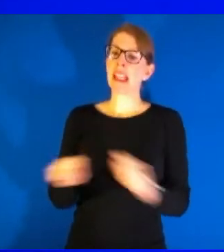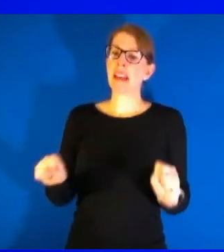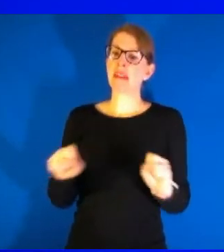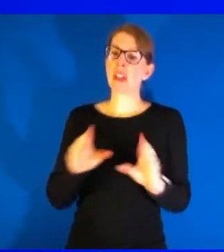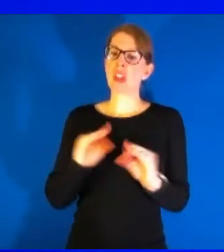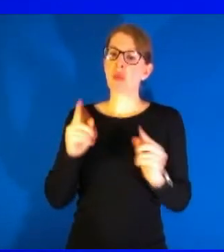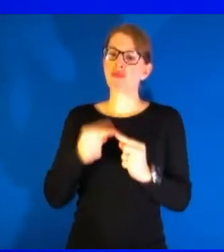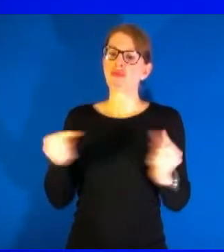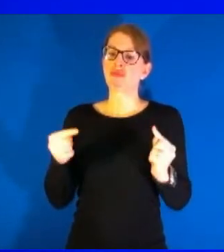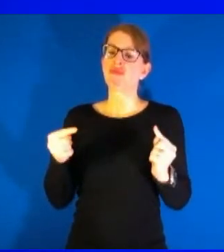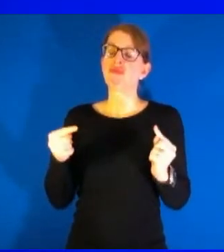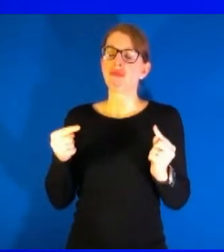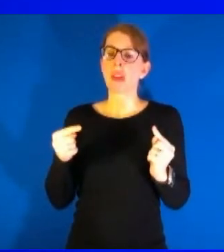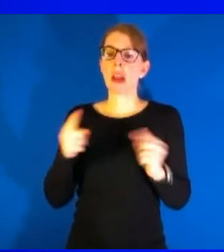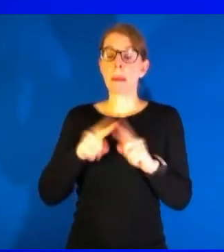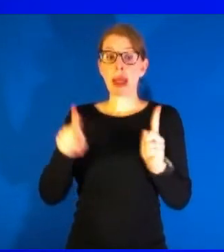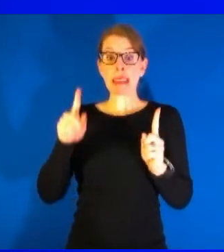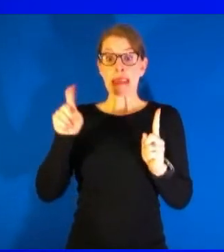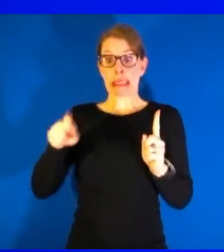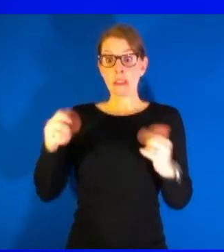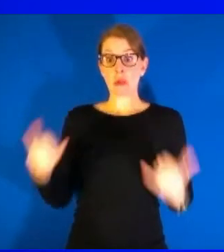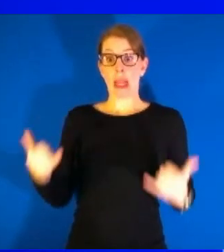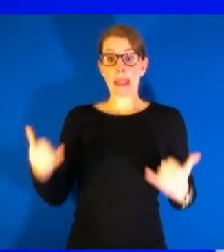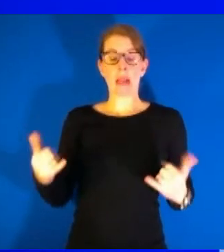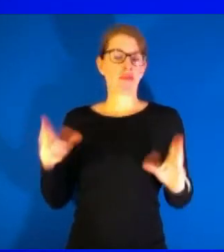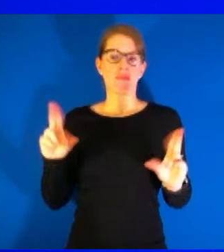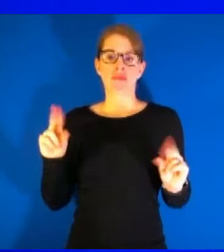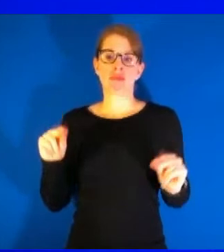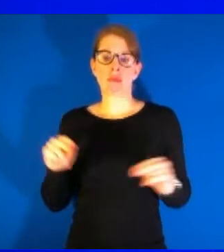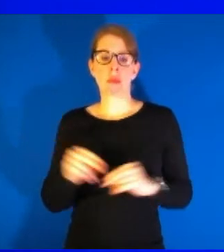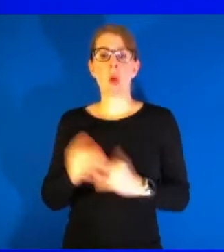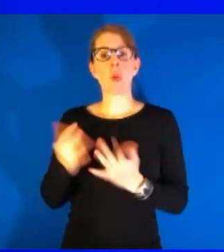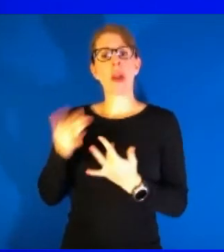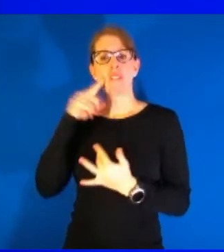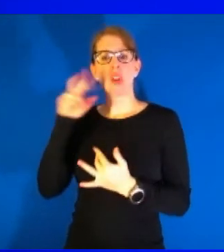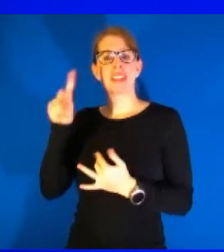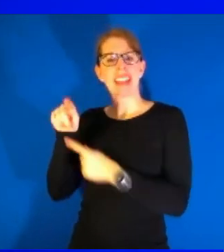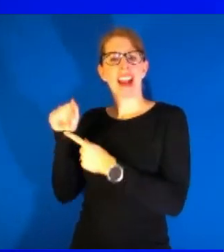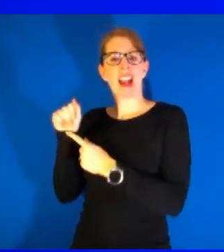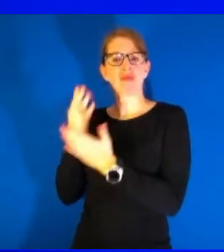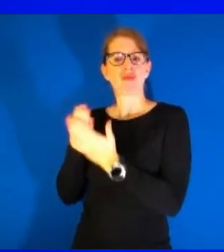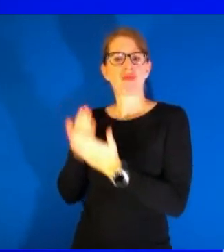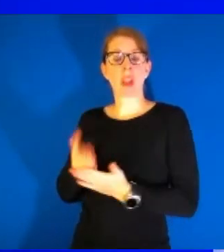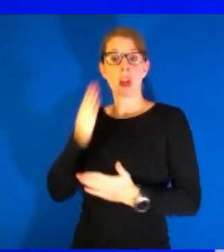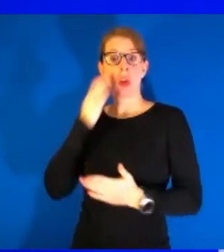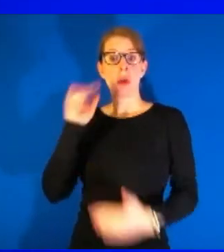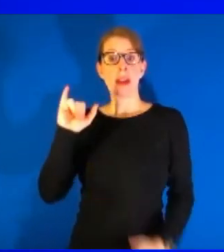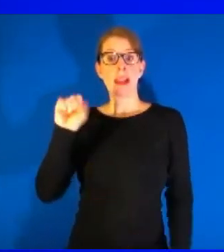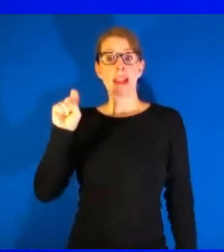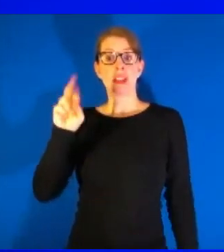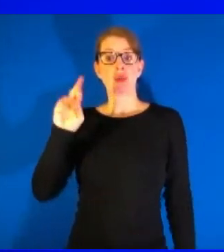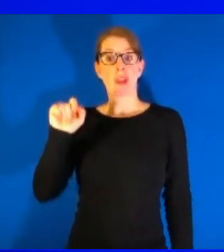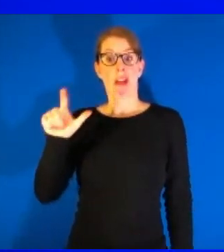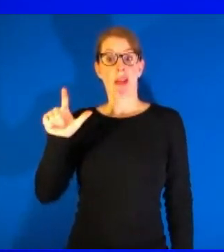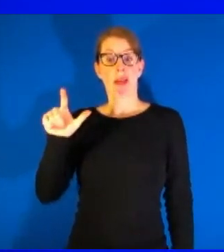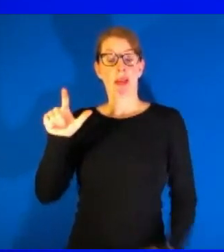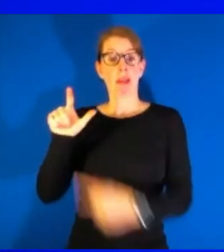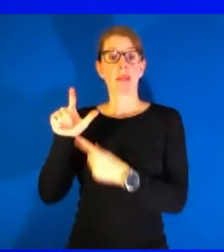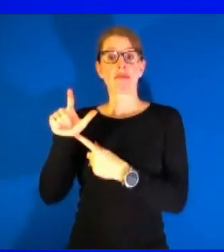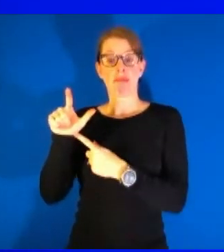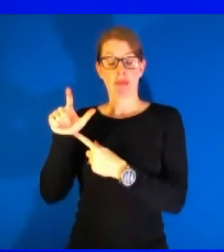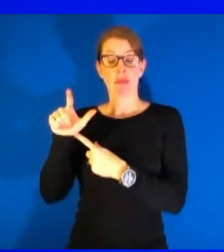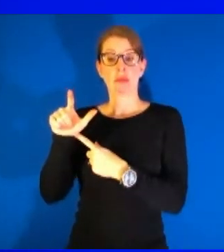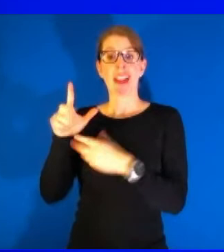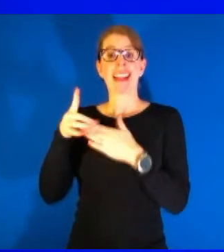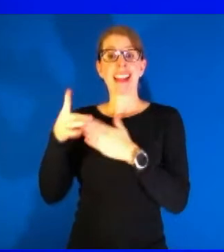think you need to right now. We'll certainly wait for the data, and we do understand and know that Israel has been one of the leaders in that early